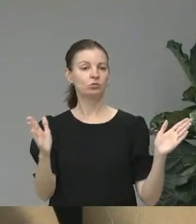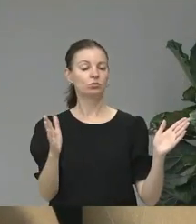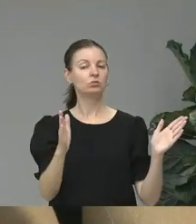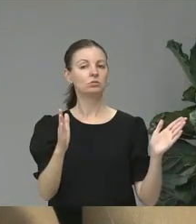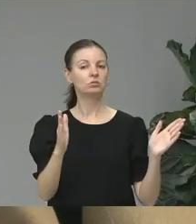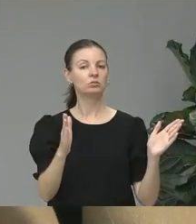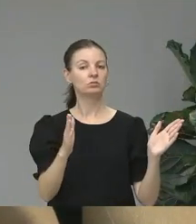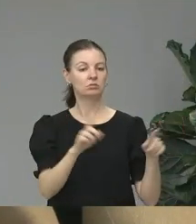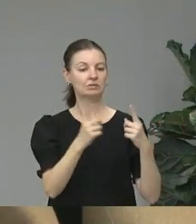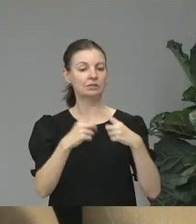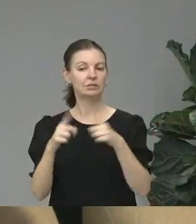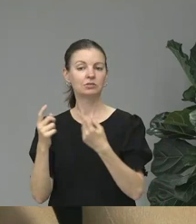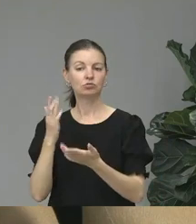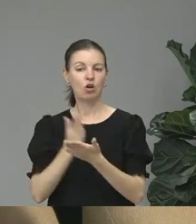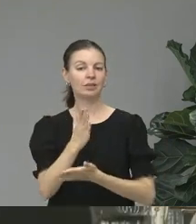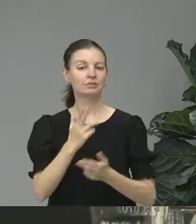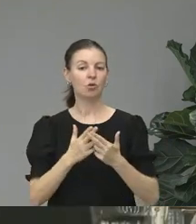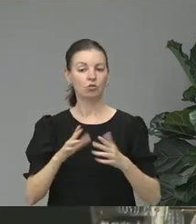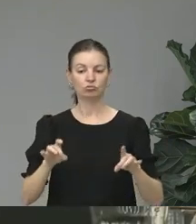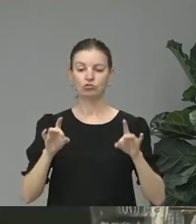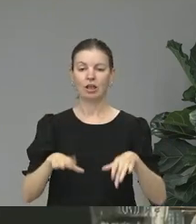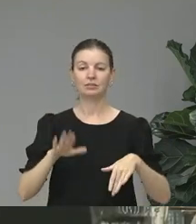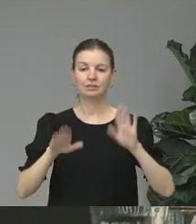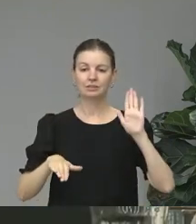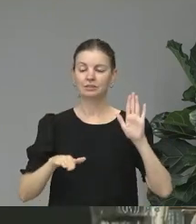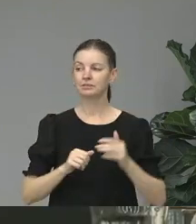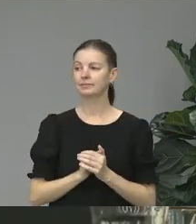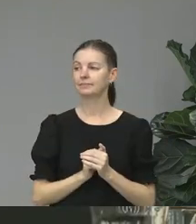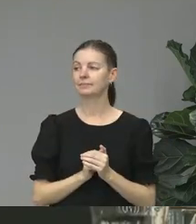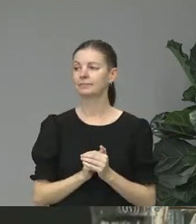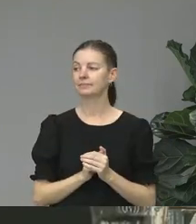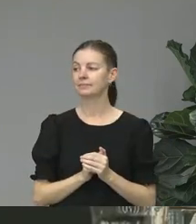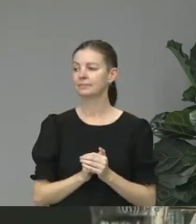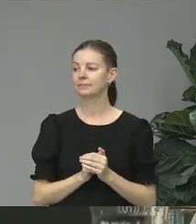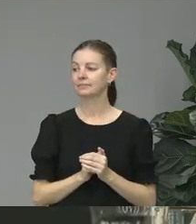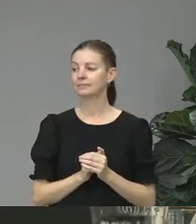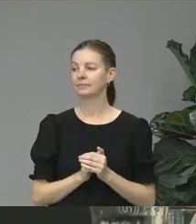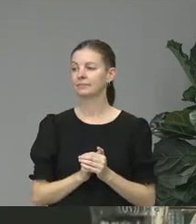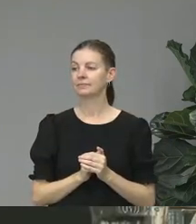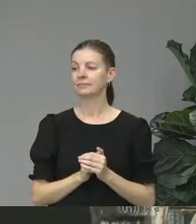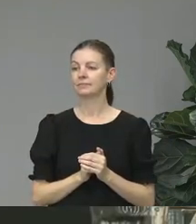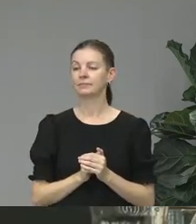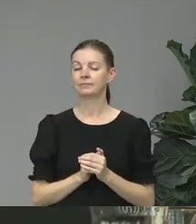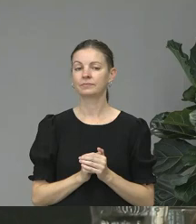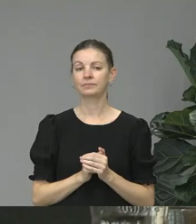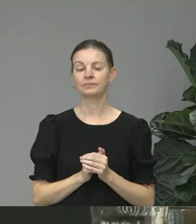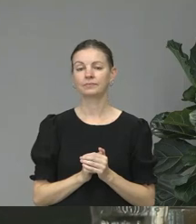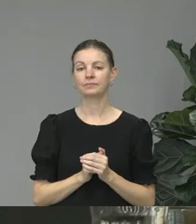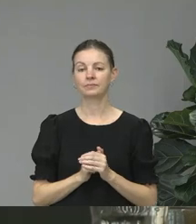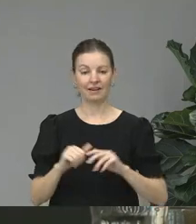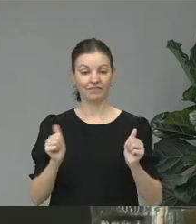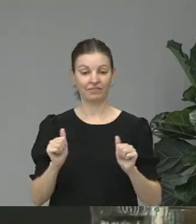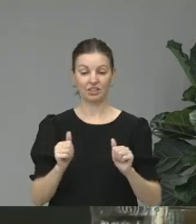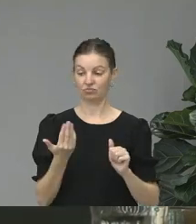and Australian citizens. Beautiful. Terry? For reasons that have been canvassed in part by